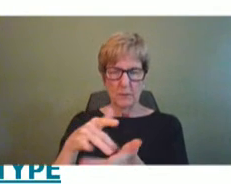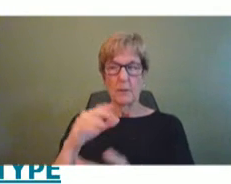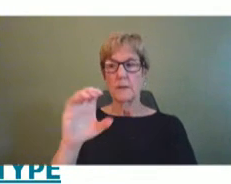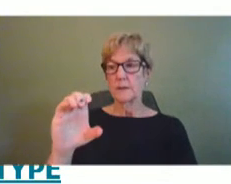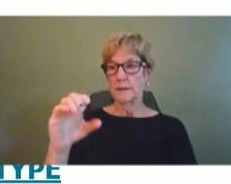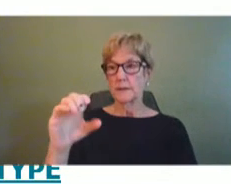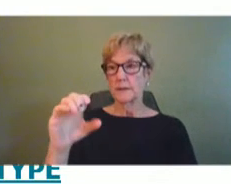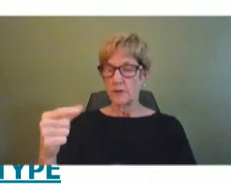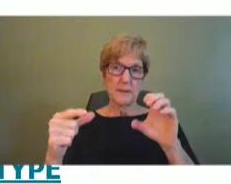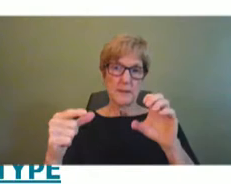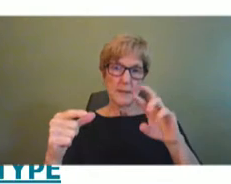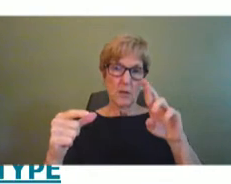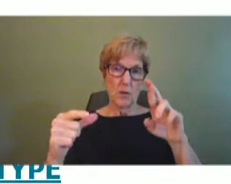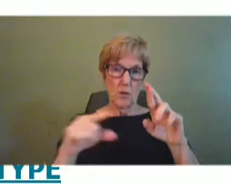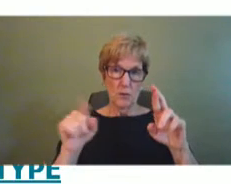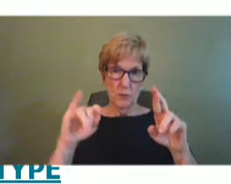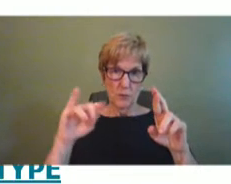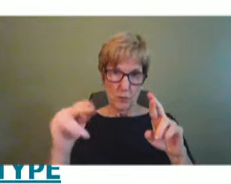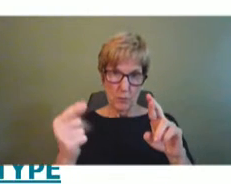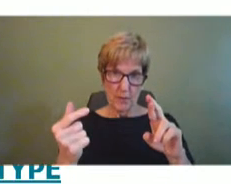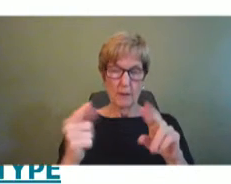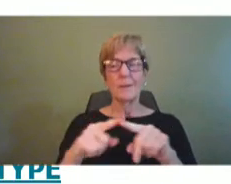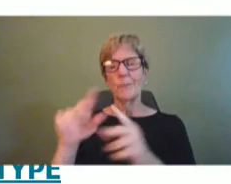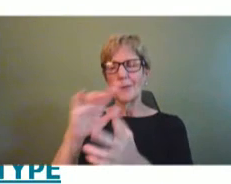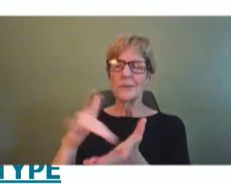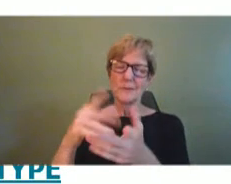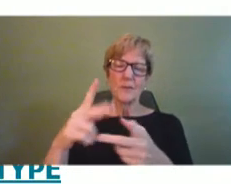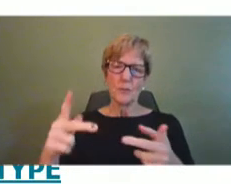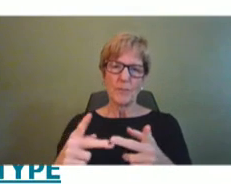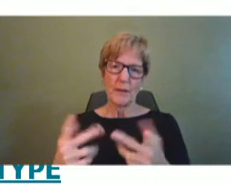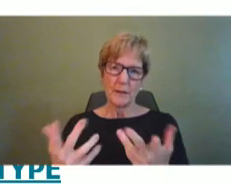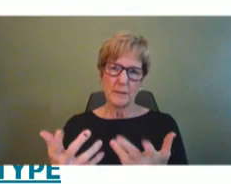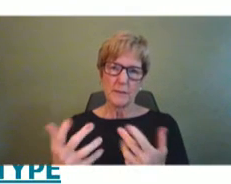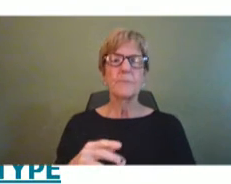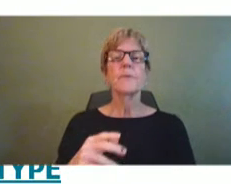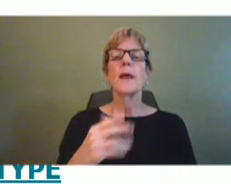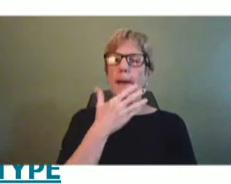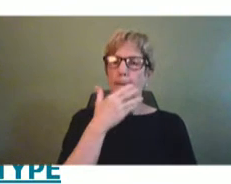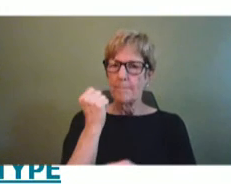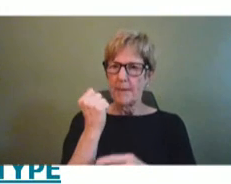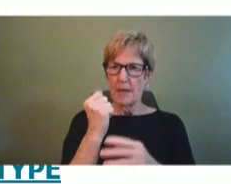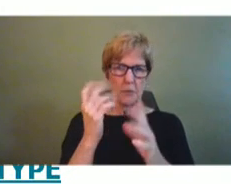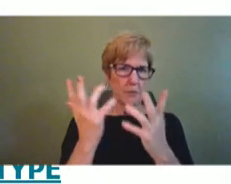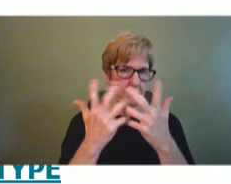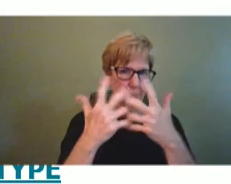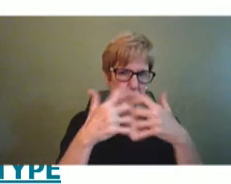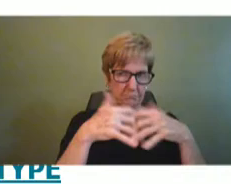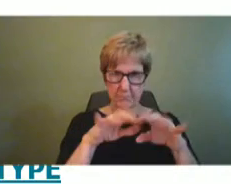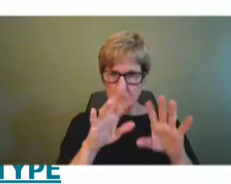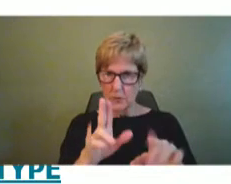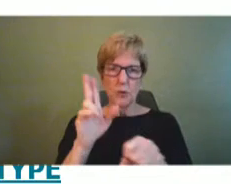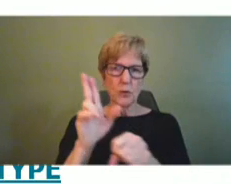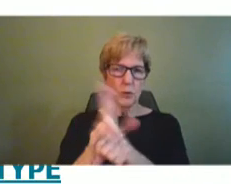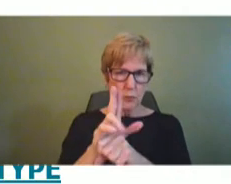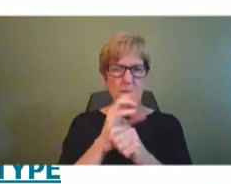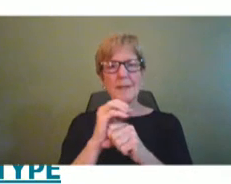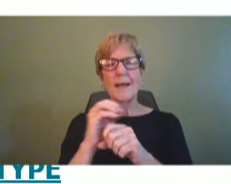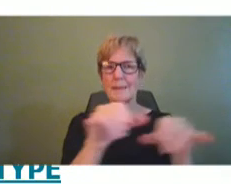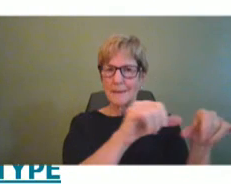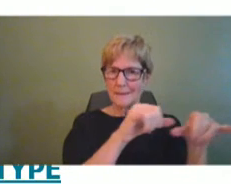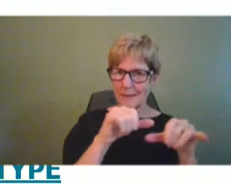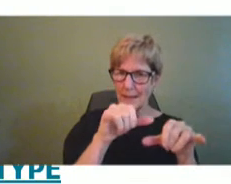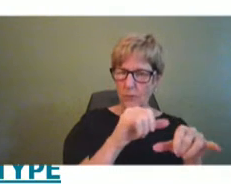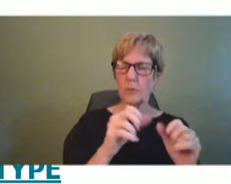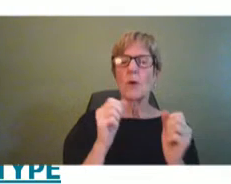zoning UT are in a center's Place type again better aligning the uses and the standards with the uh